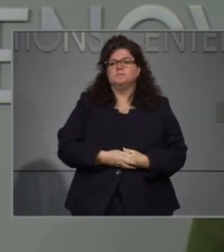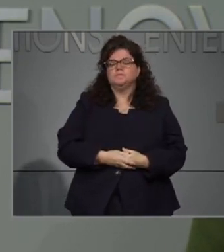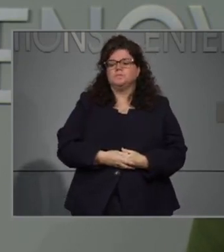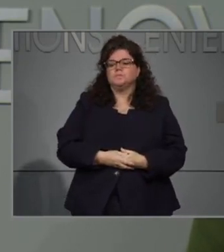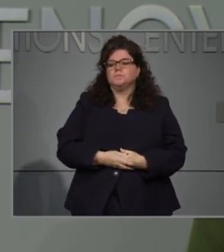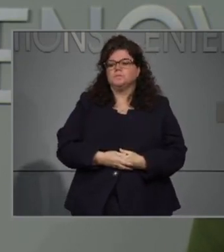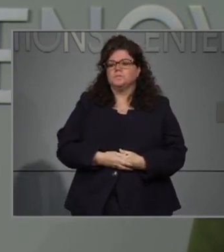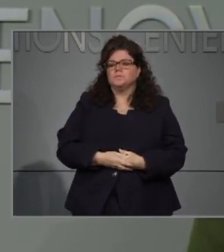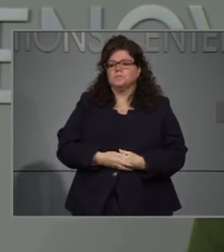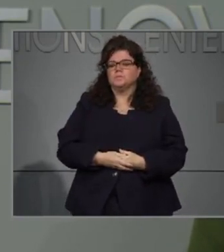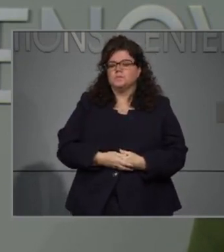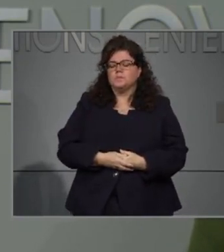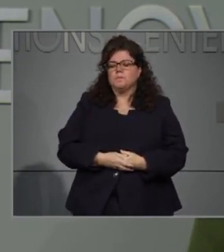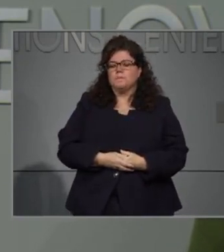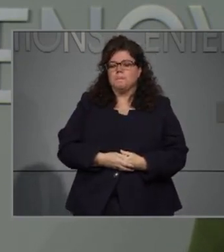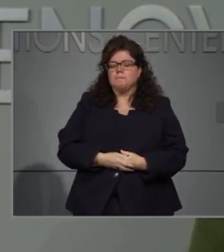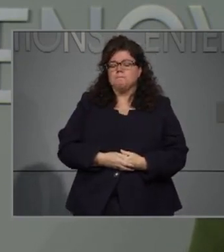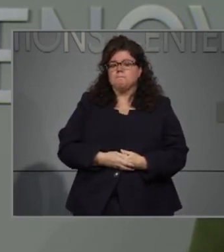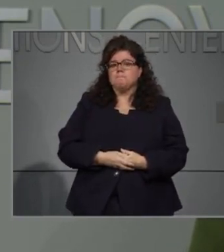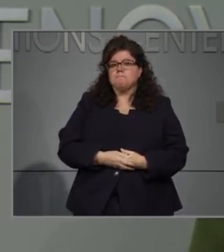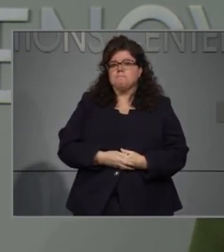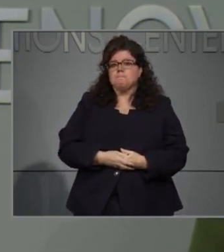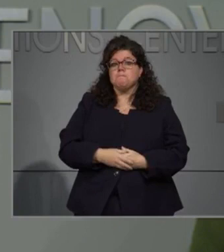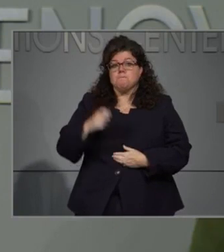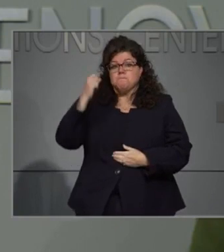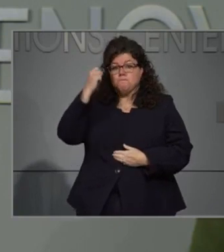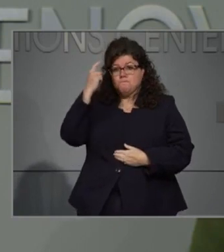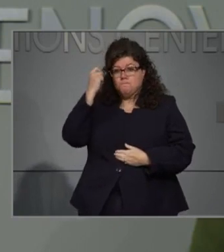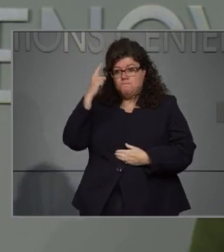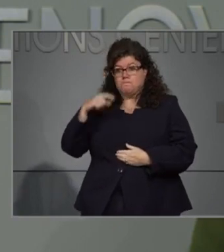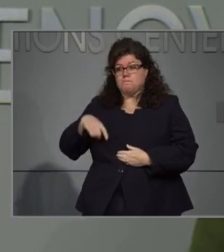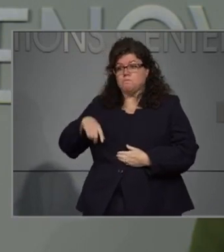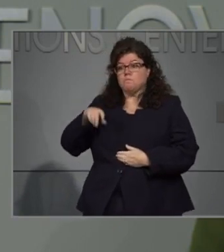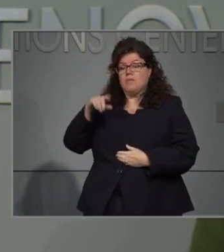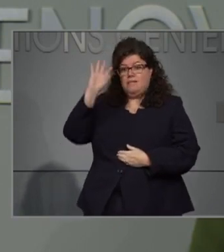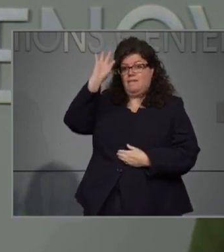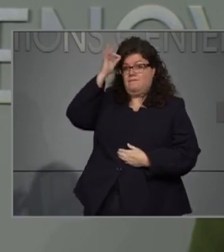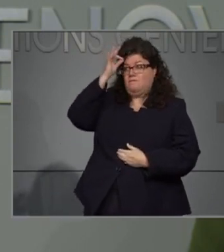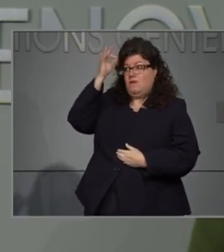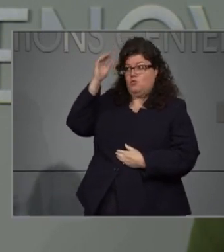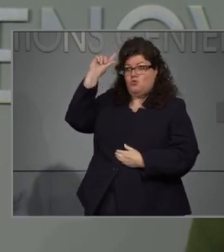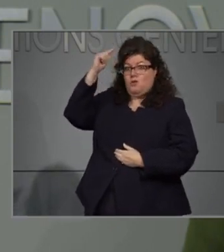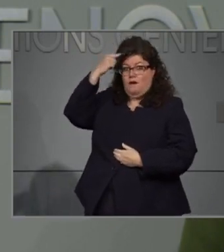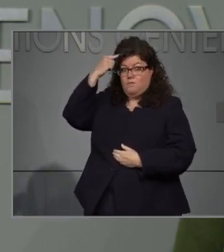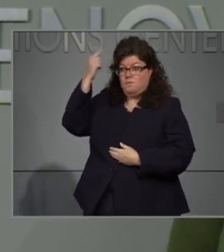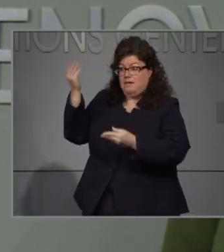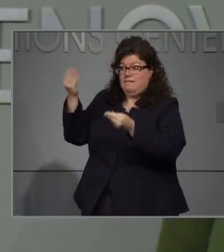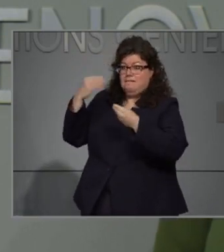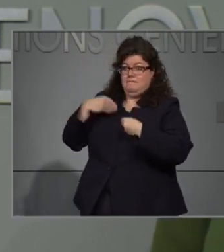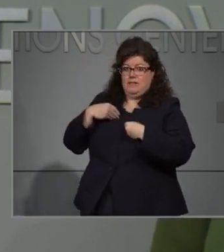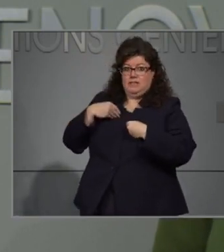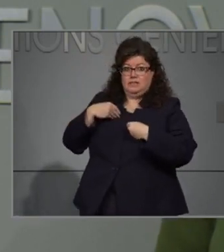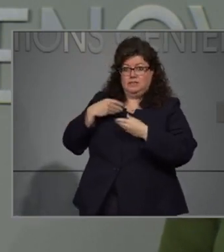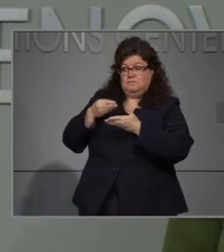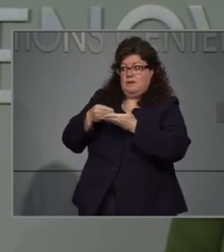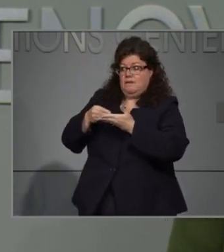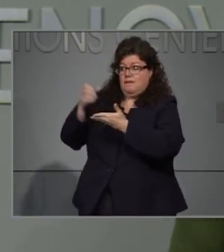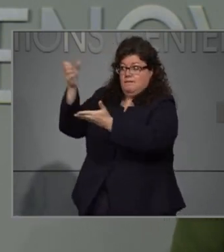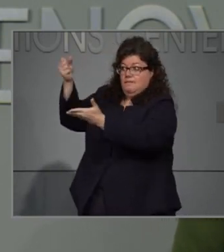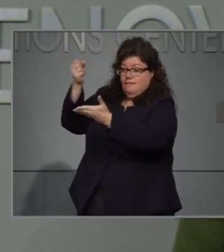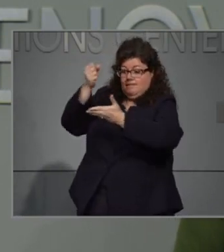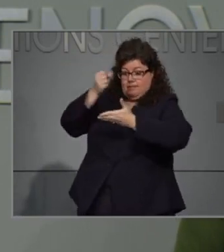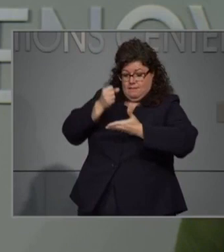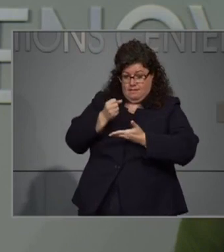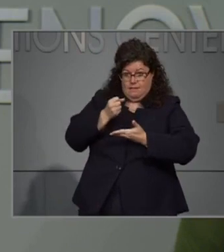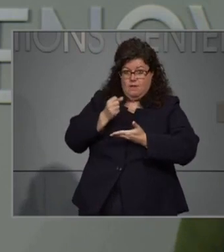what's called a non-congregate waiver from our federal government that allows us to set up some additional housing